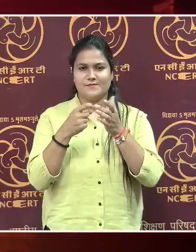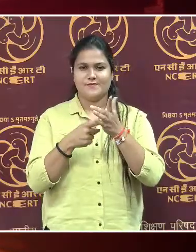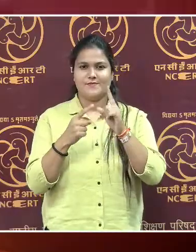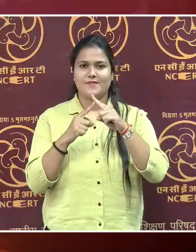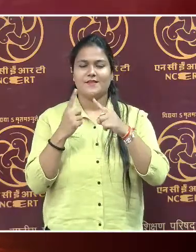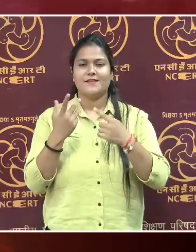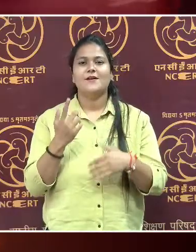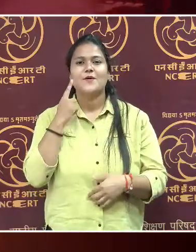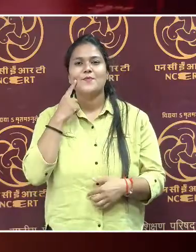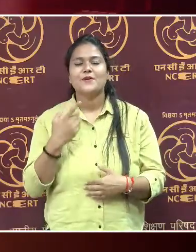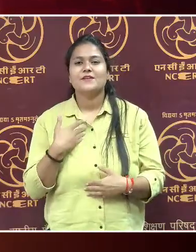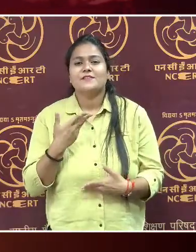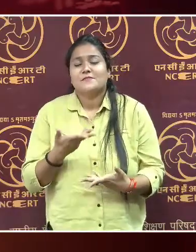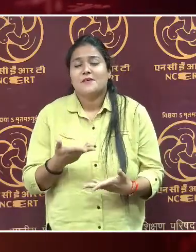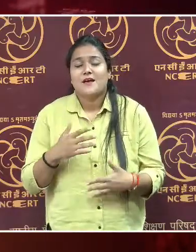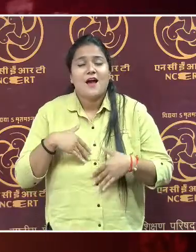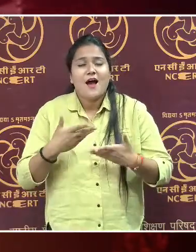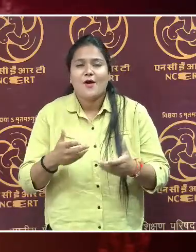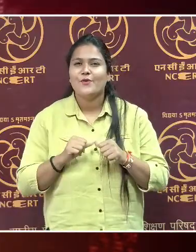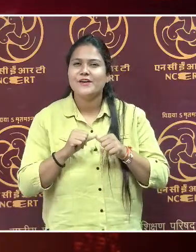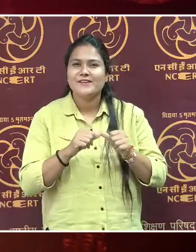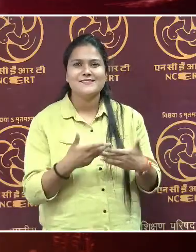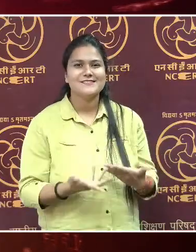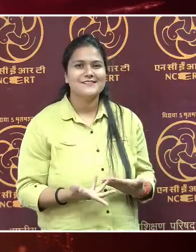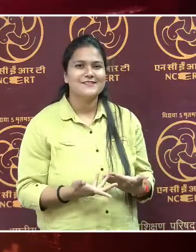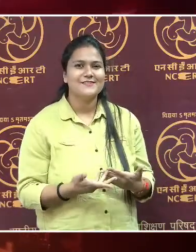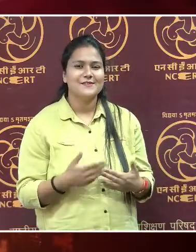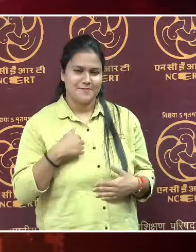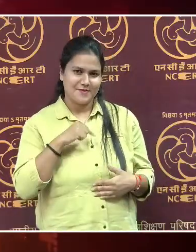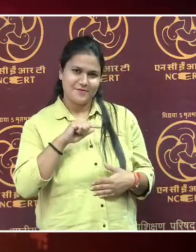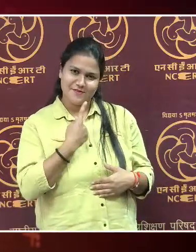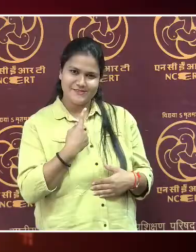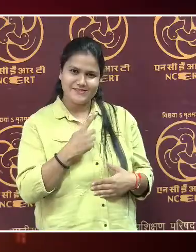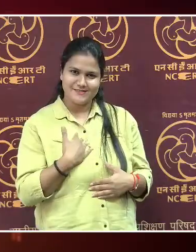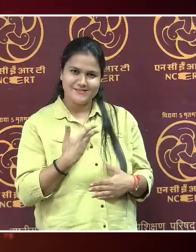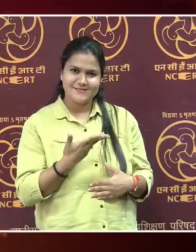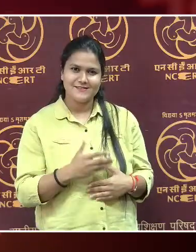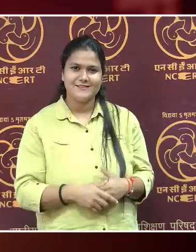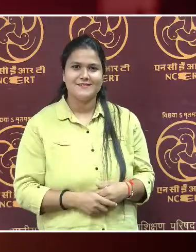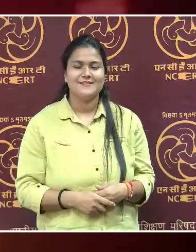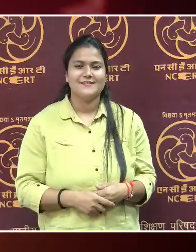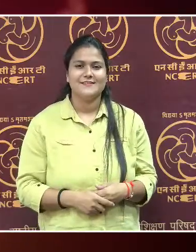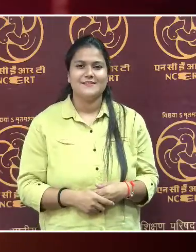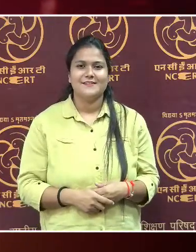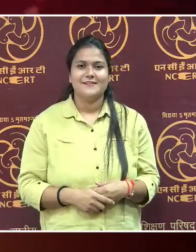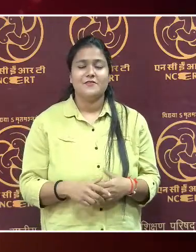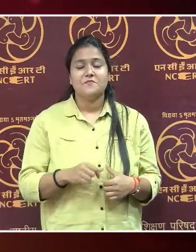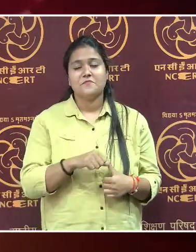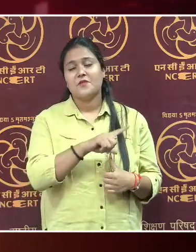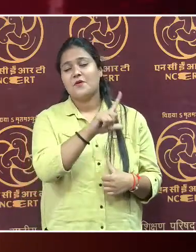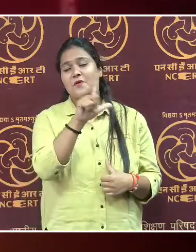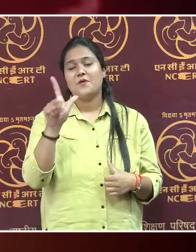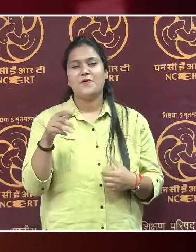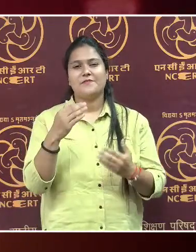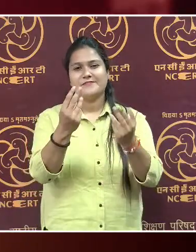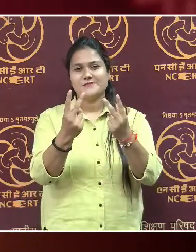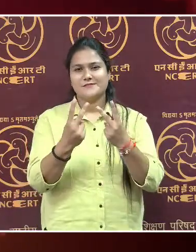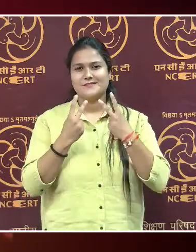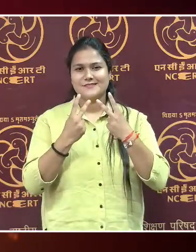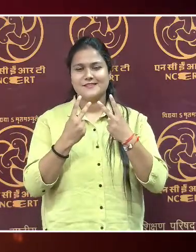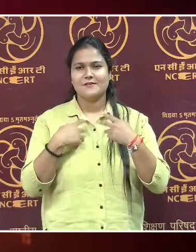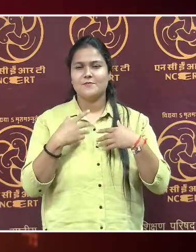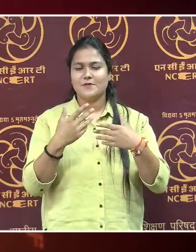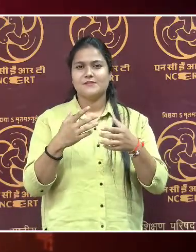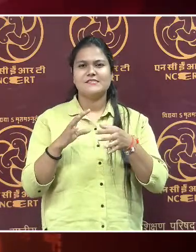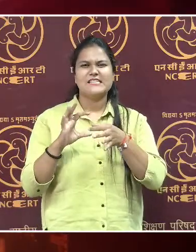desired answer. Devi ma'am, shall I? Yes, ma'am. Because many of our viewers may not relate